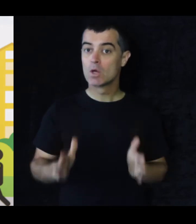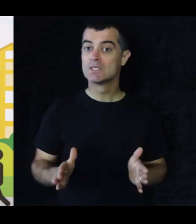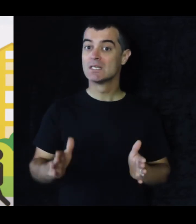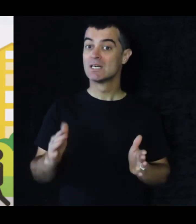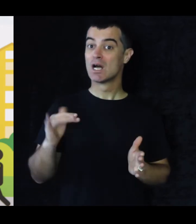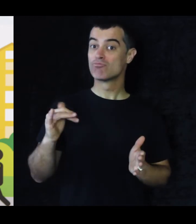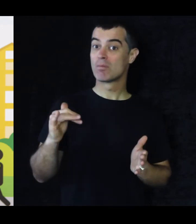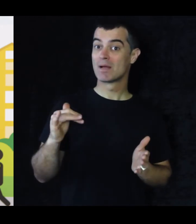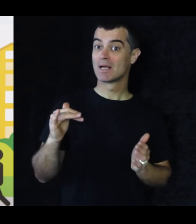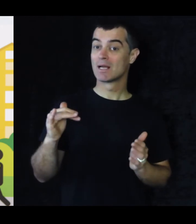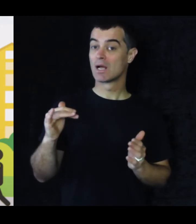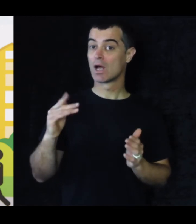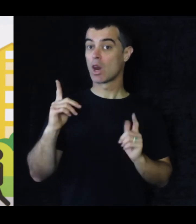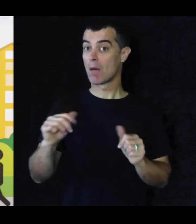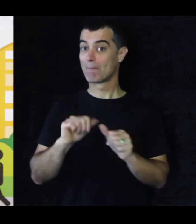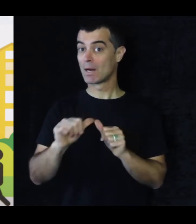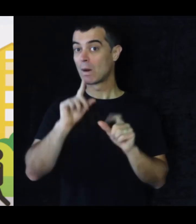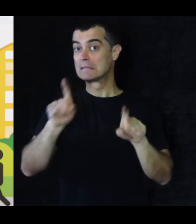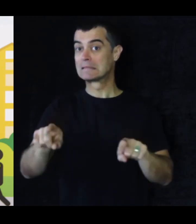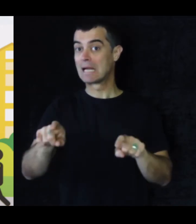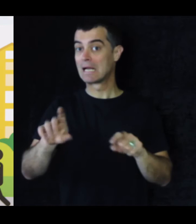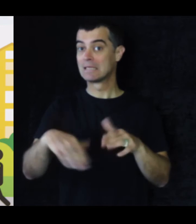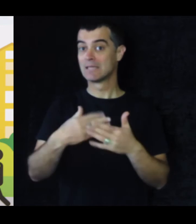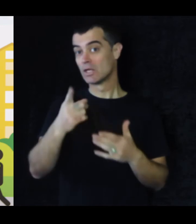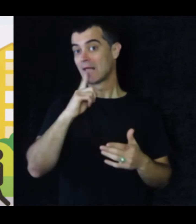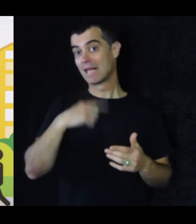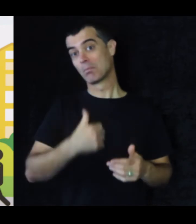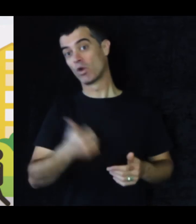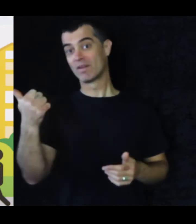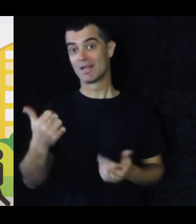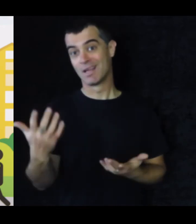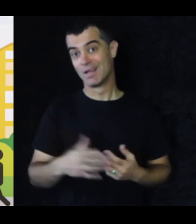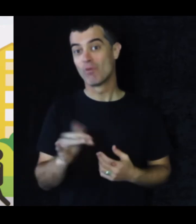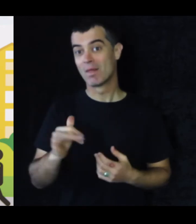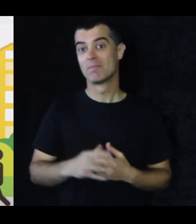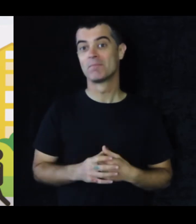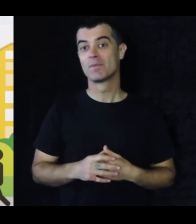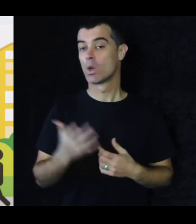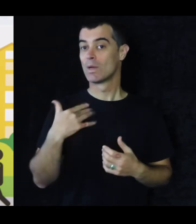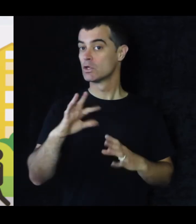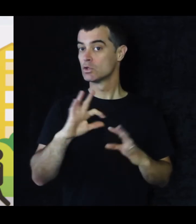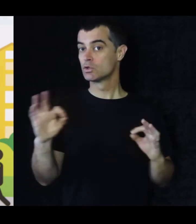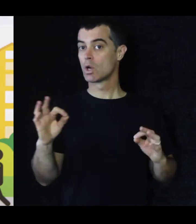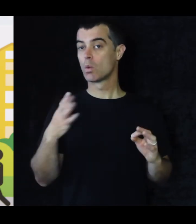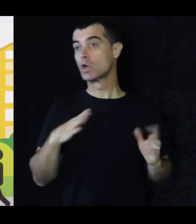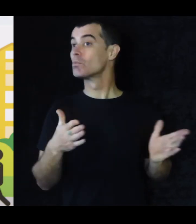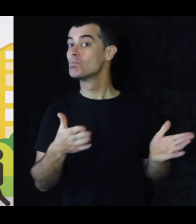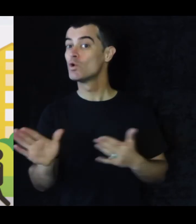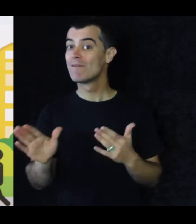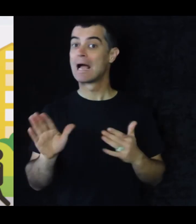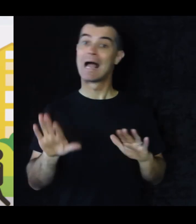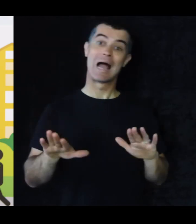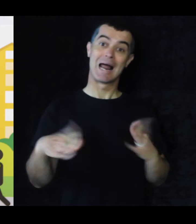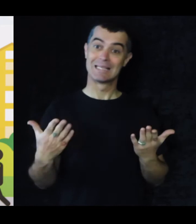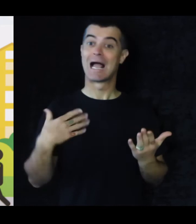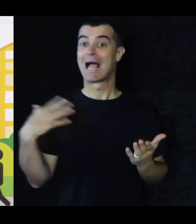we're probably a lot better because we'll stay there till you tell us to move probably, and because we don't tend to want to move unless